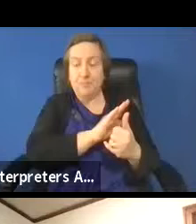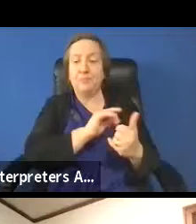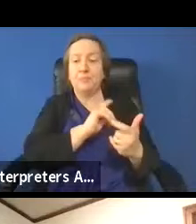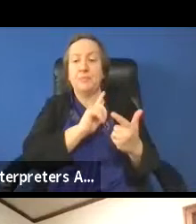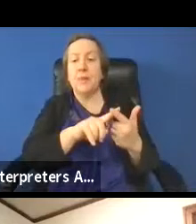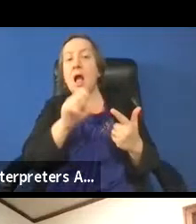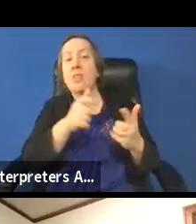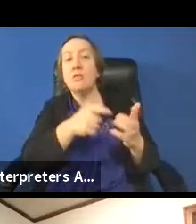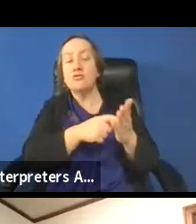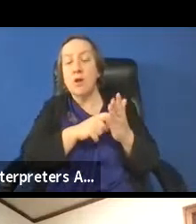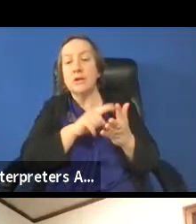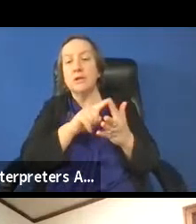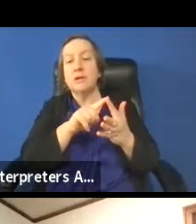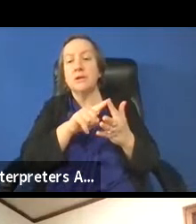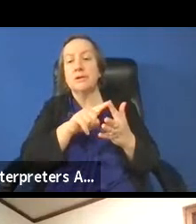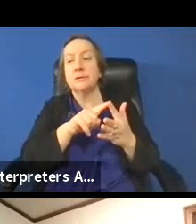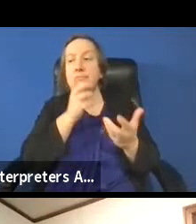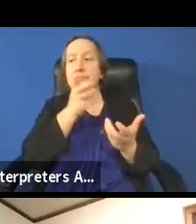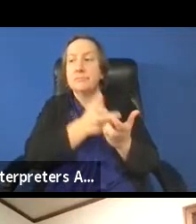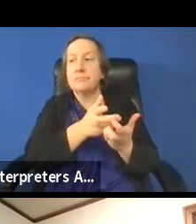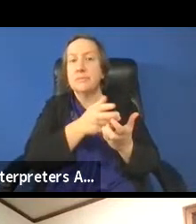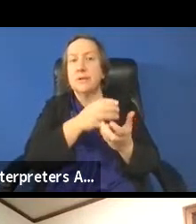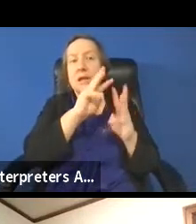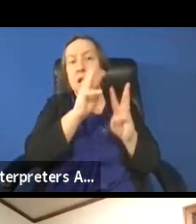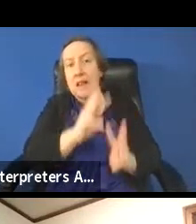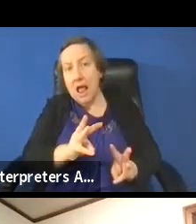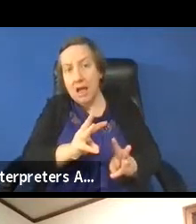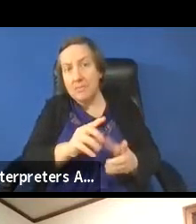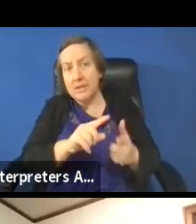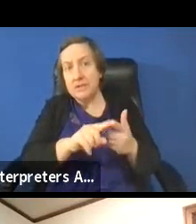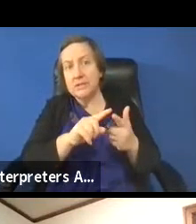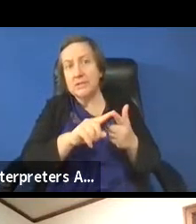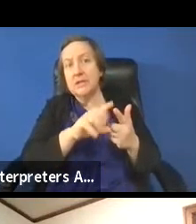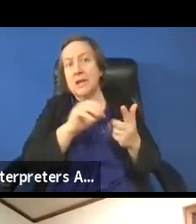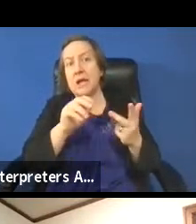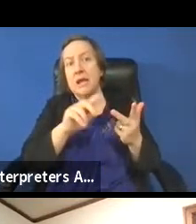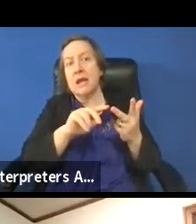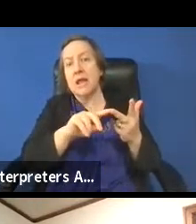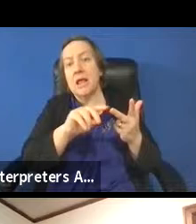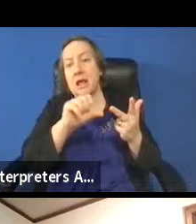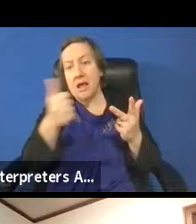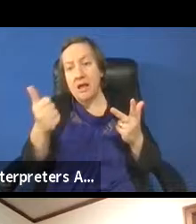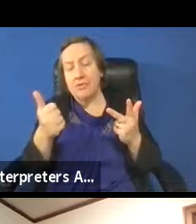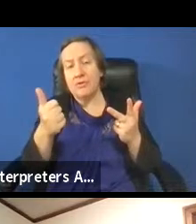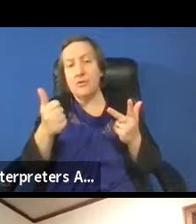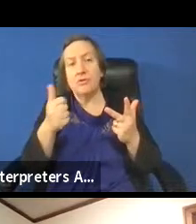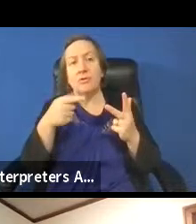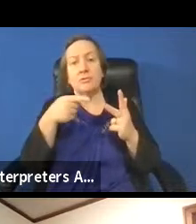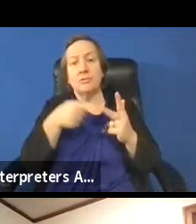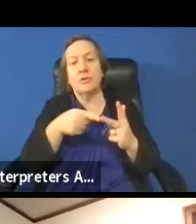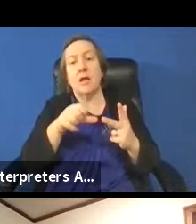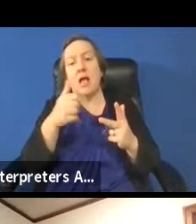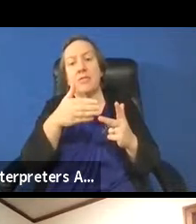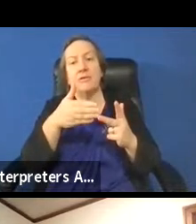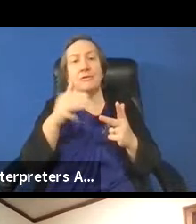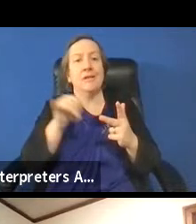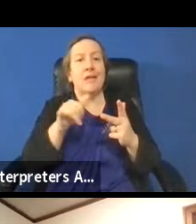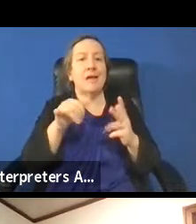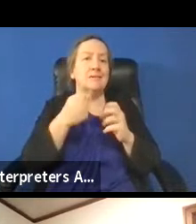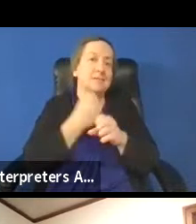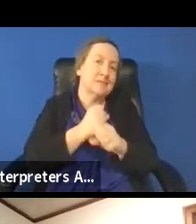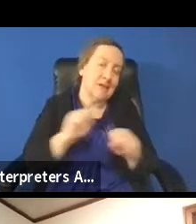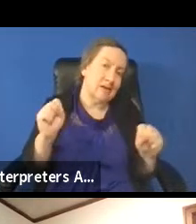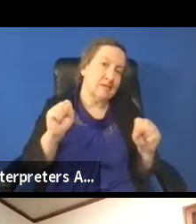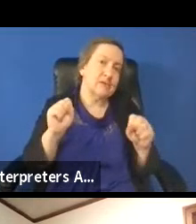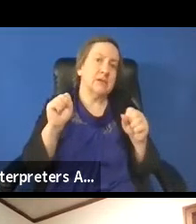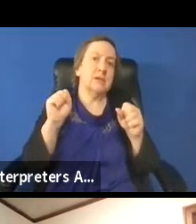criteria that are geared towards the climate outcomes, and then there's some that are around other outcomes like safety